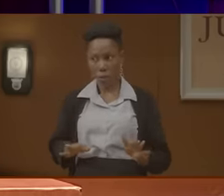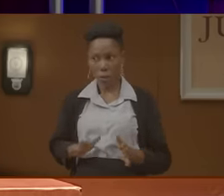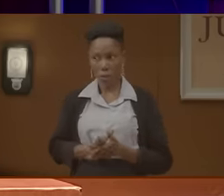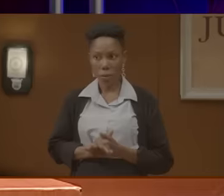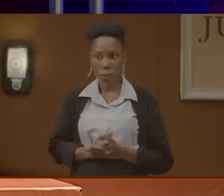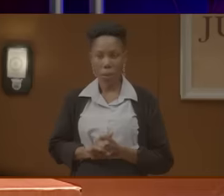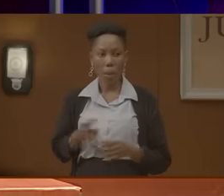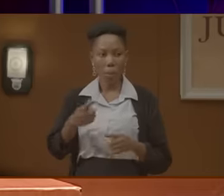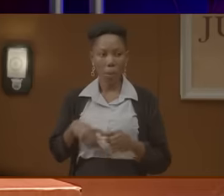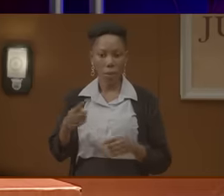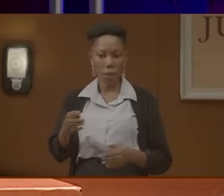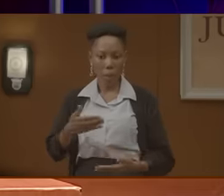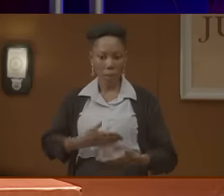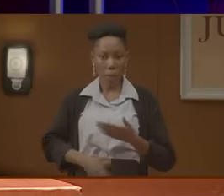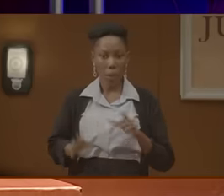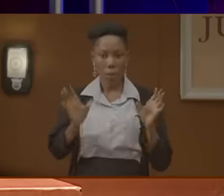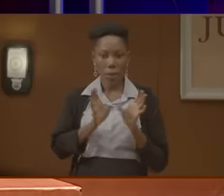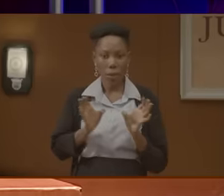supposed to do it?